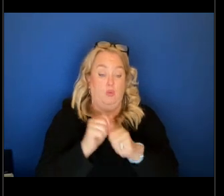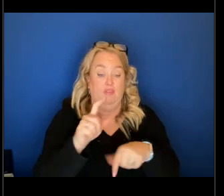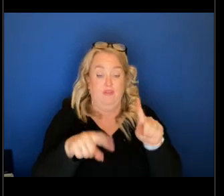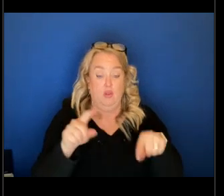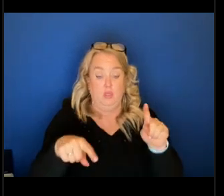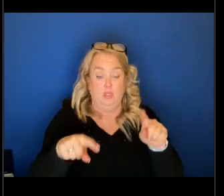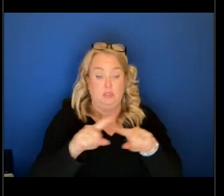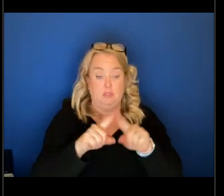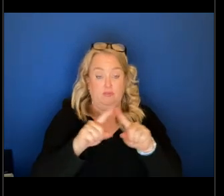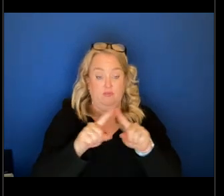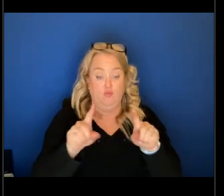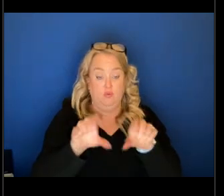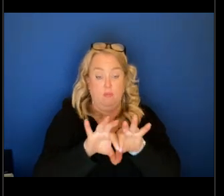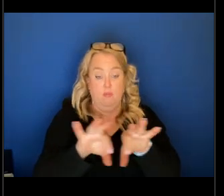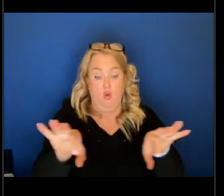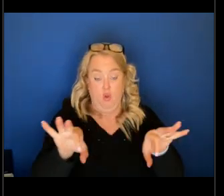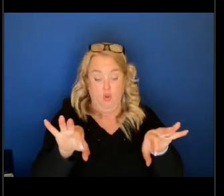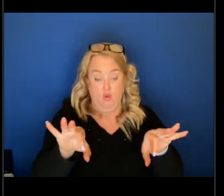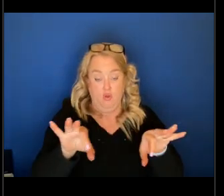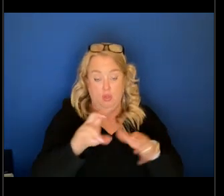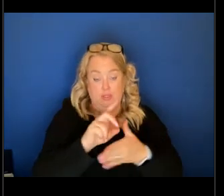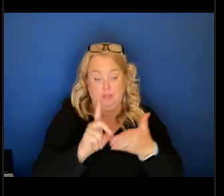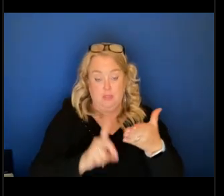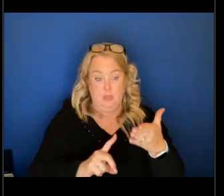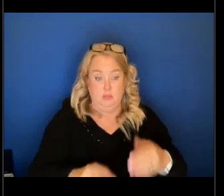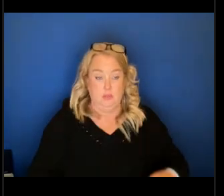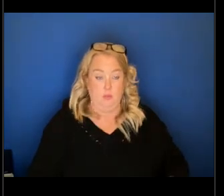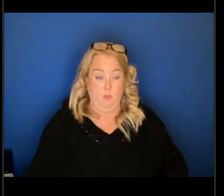with various grab bar designs.